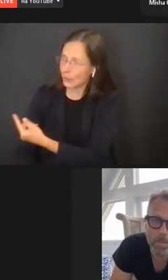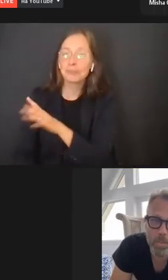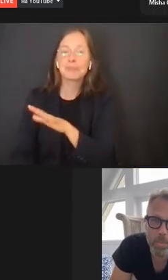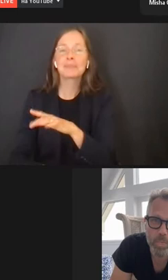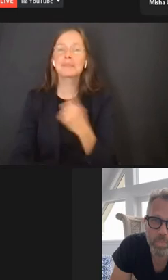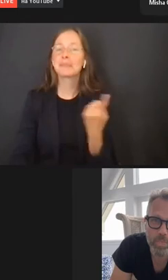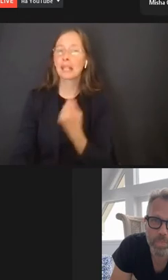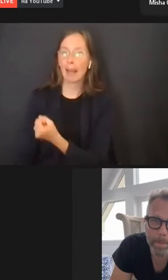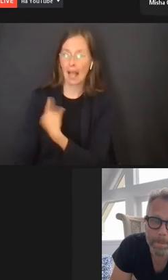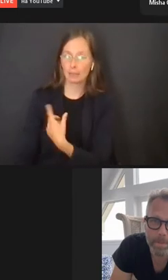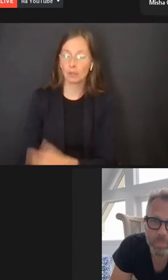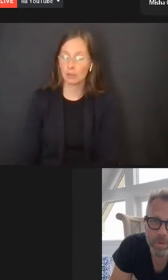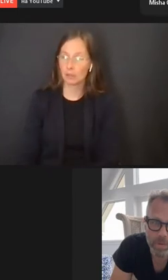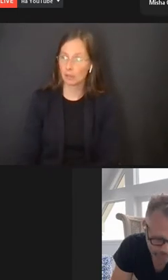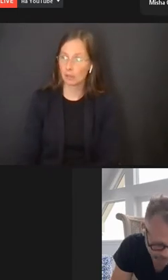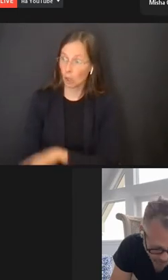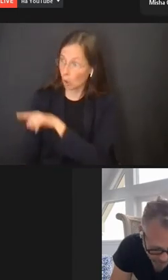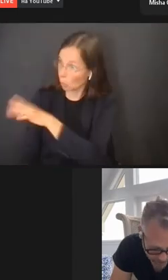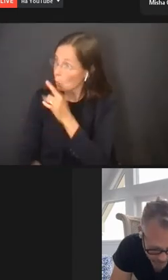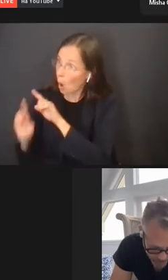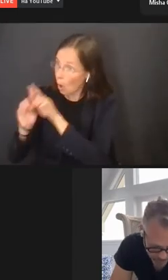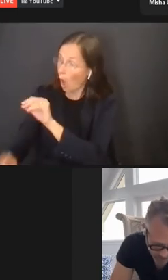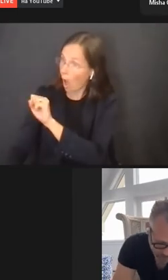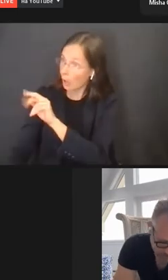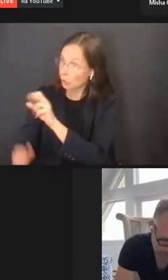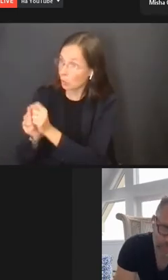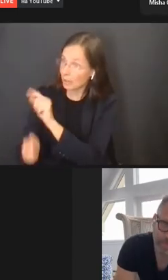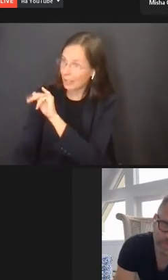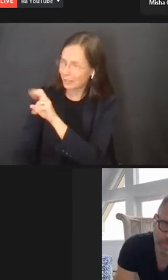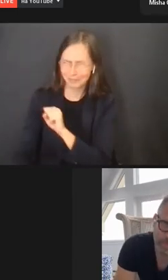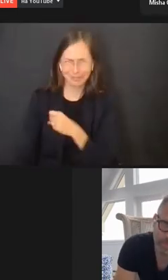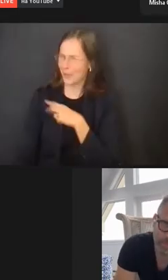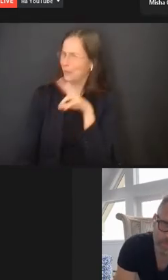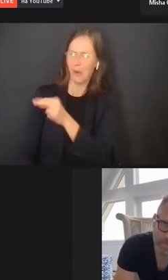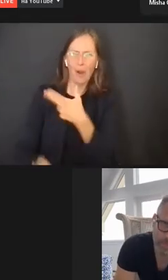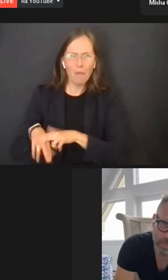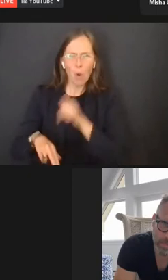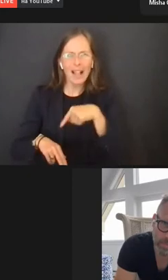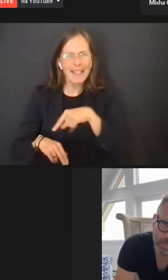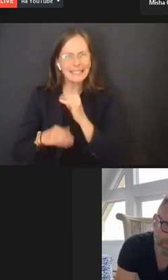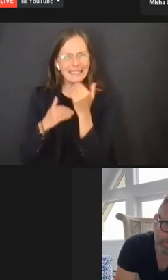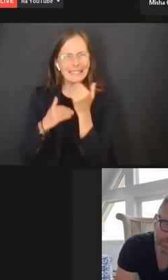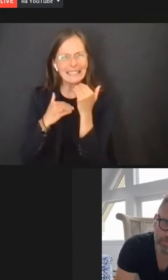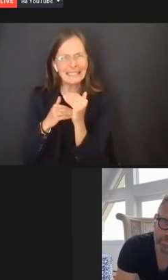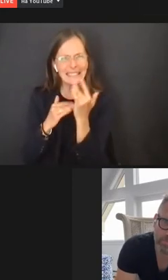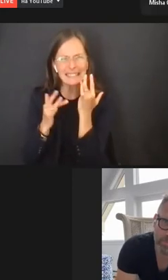are you going to the Oscars with Darius? And I said, no, of course not. This is the most restricted Oscars in